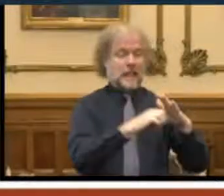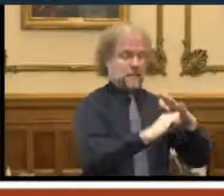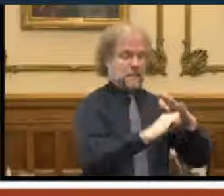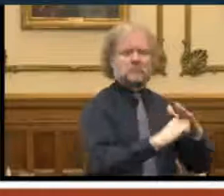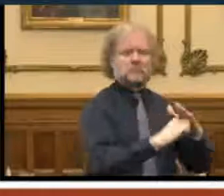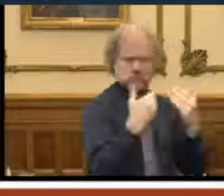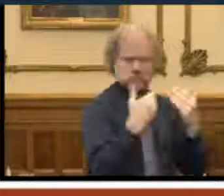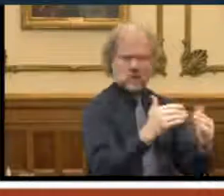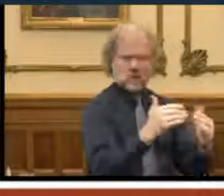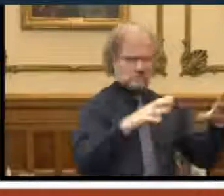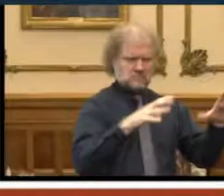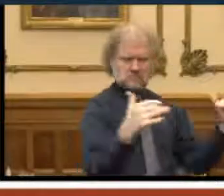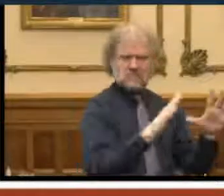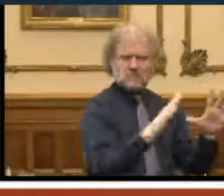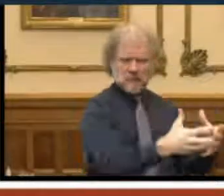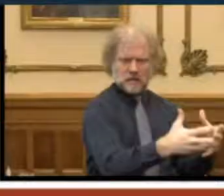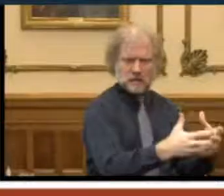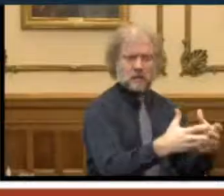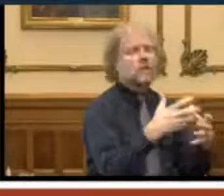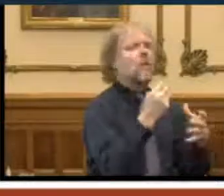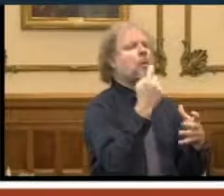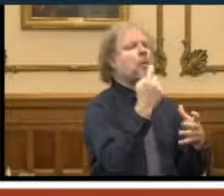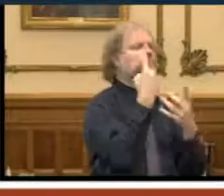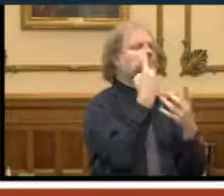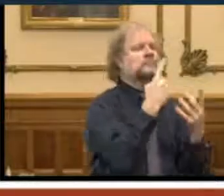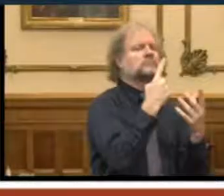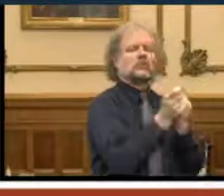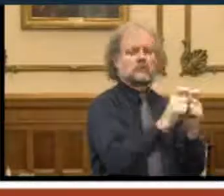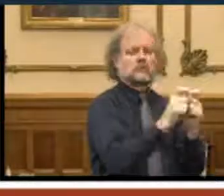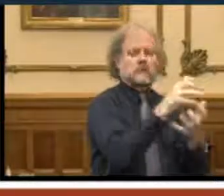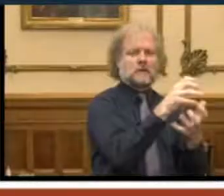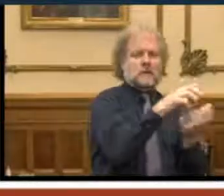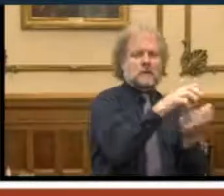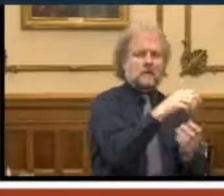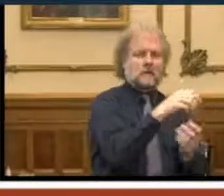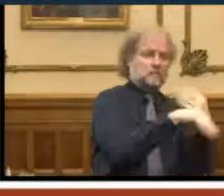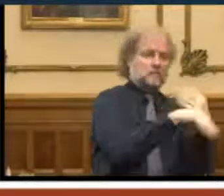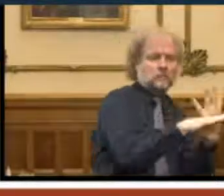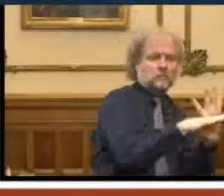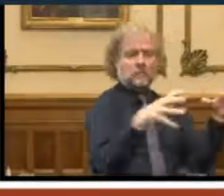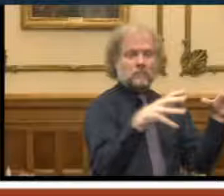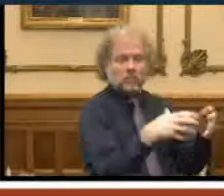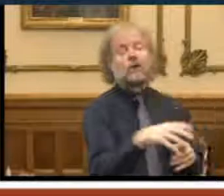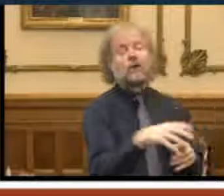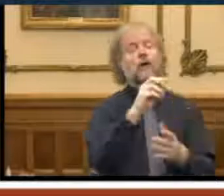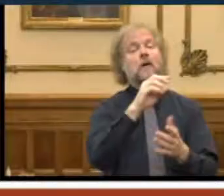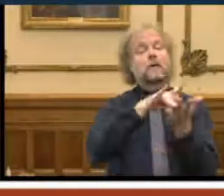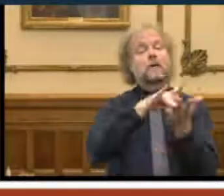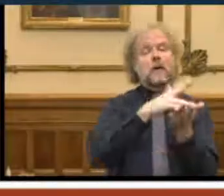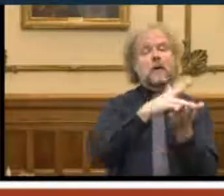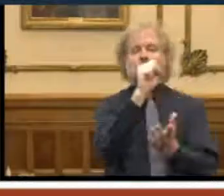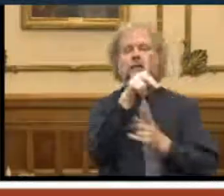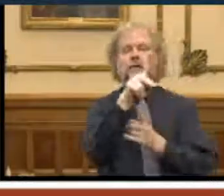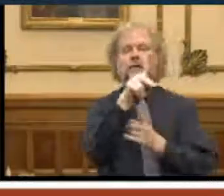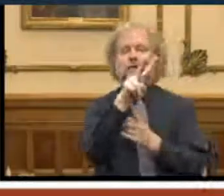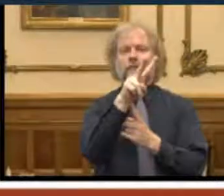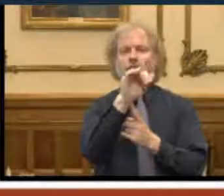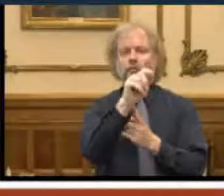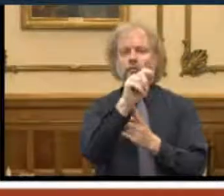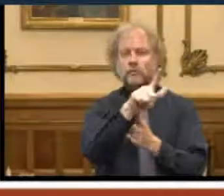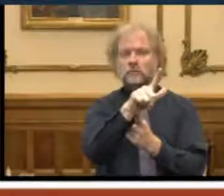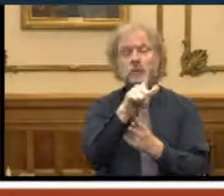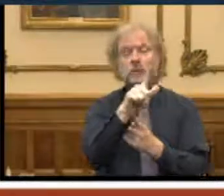remain in person or consider hybrid learning, and that middle and high schools consider virtual learning. No assemblies or large